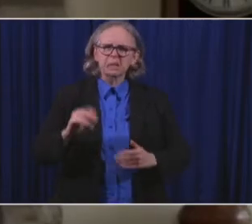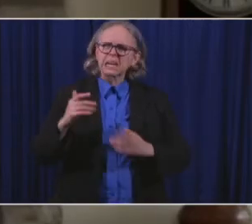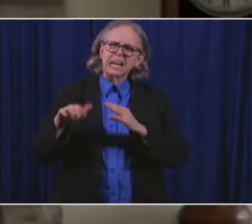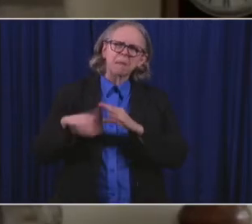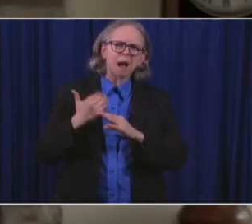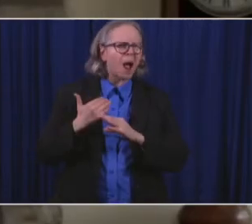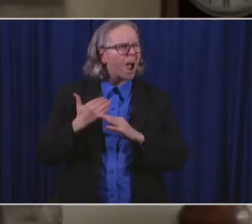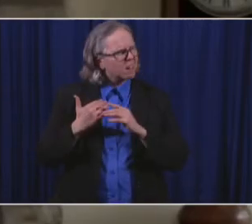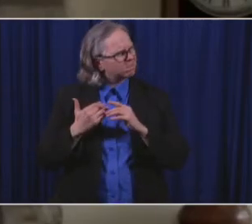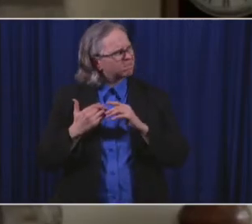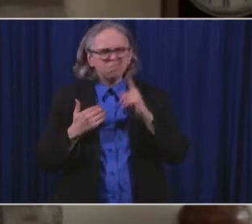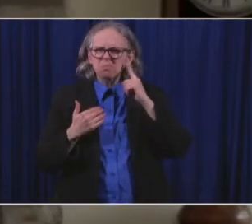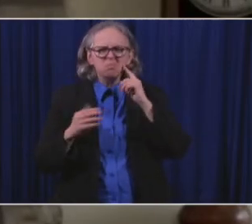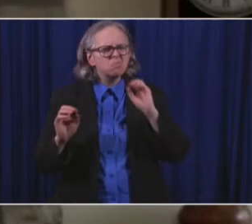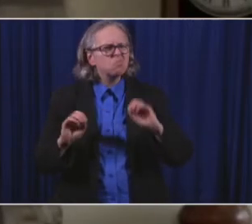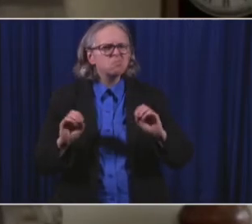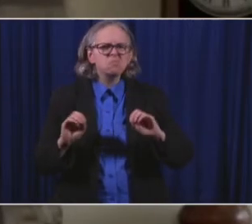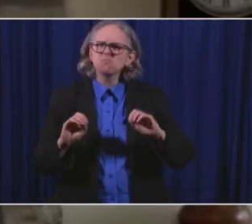last few days.